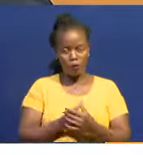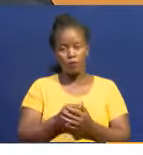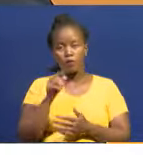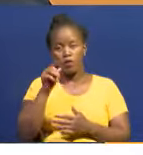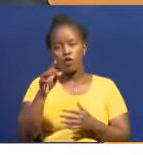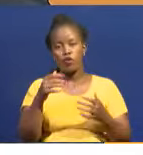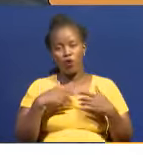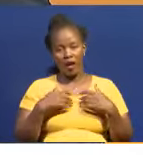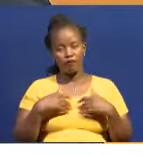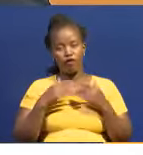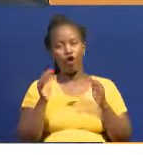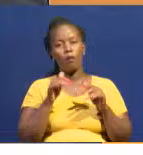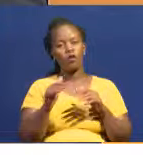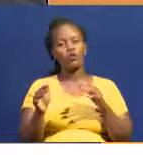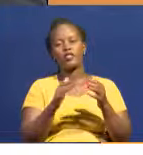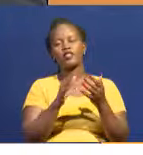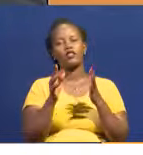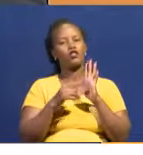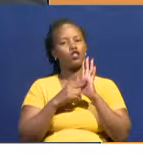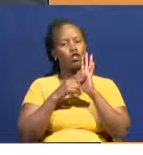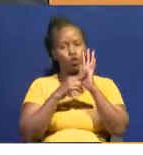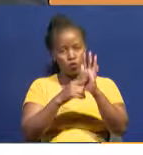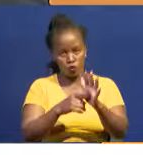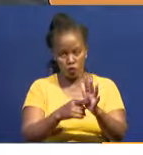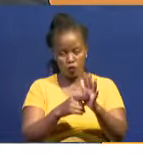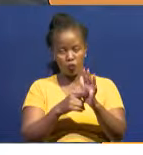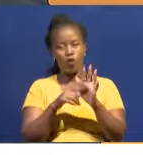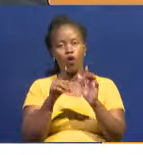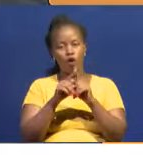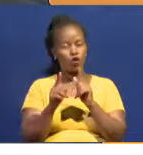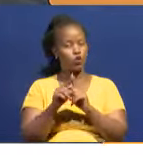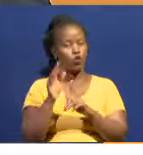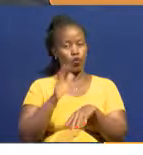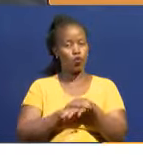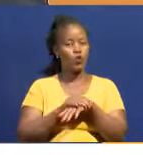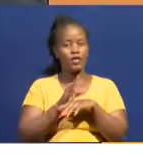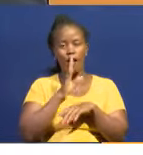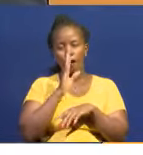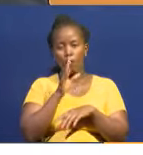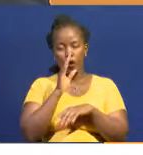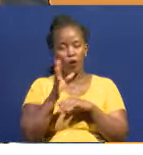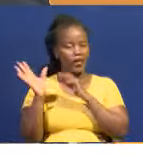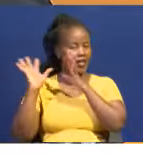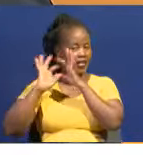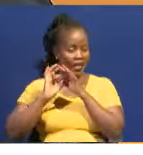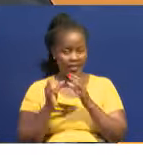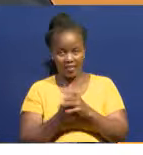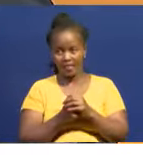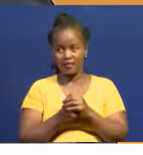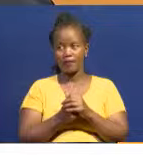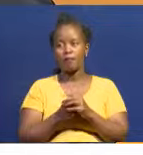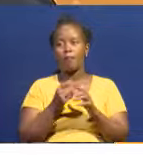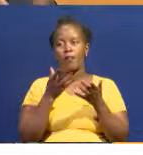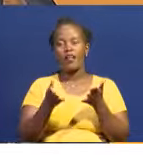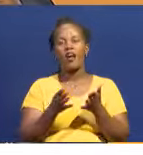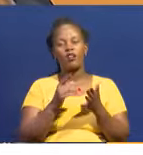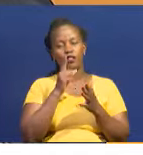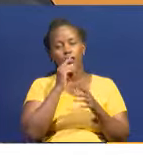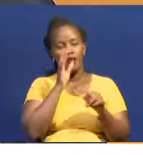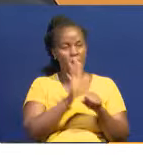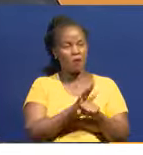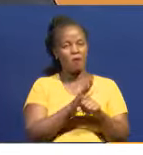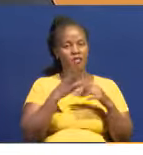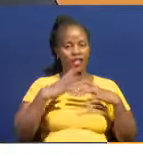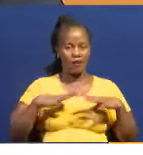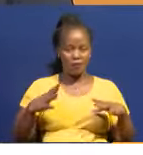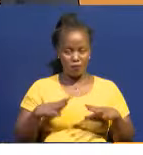to demonstrate again good behavior. So broken promises. And then and so the broken promises are on them. I know. You keep on saying it's